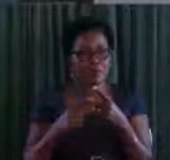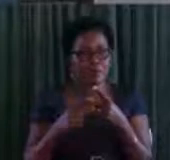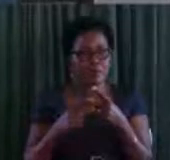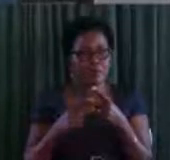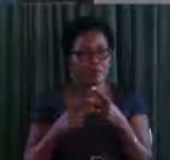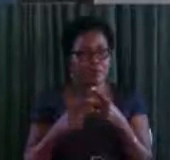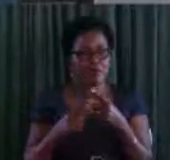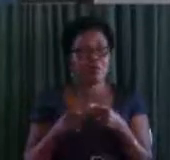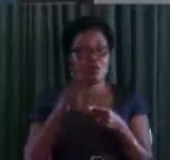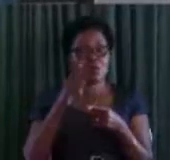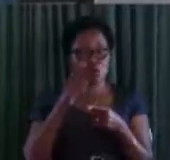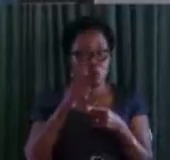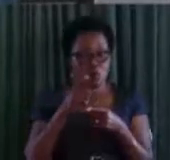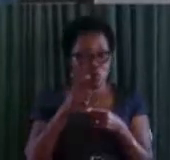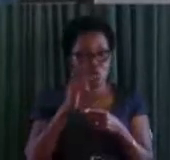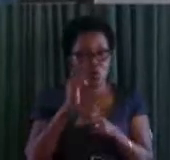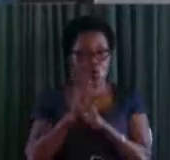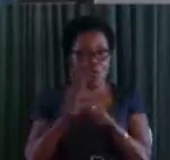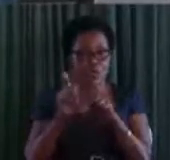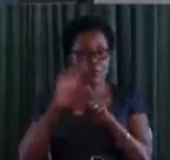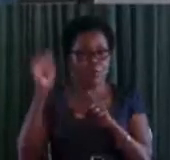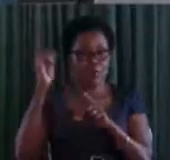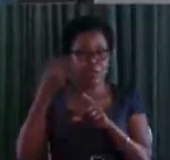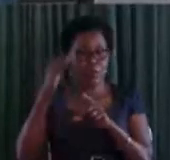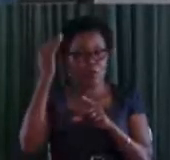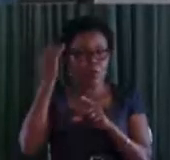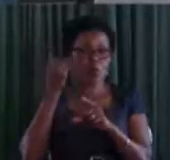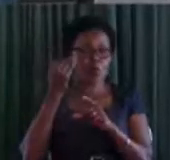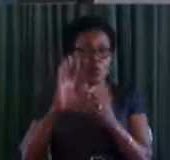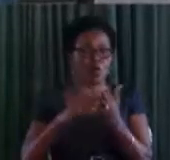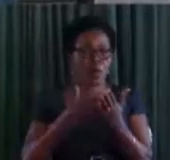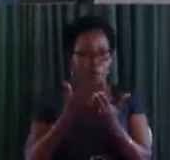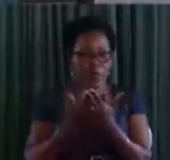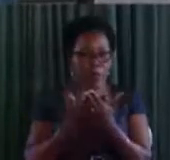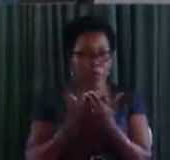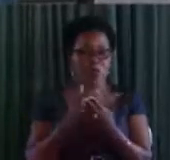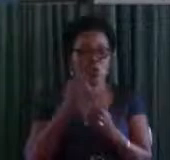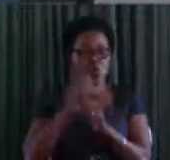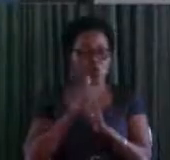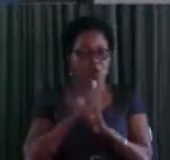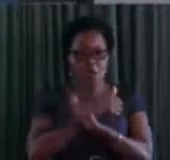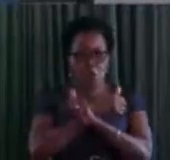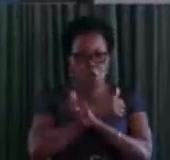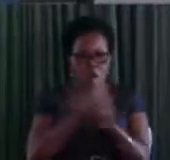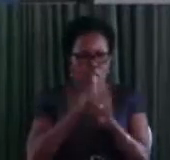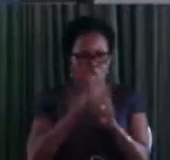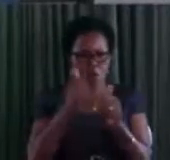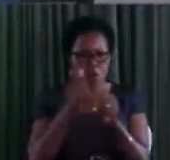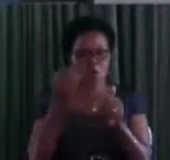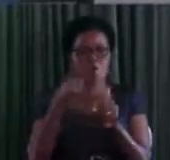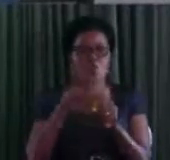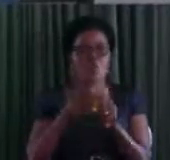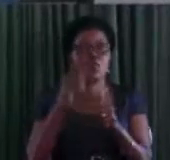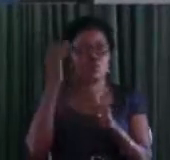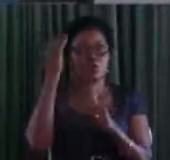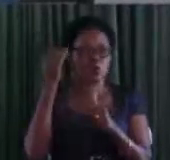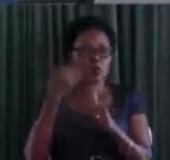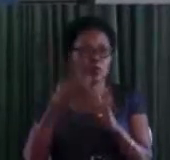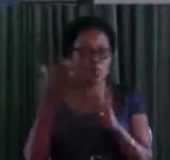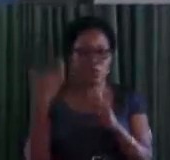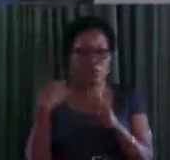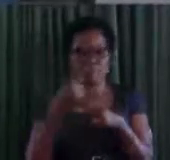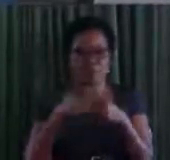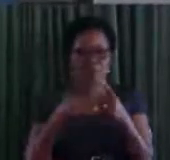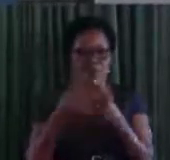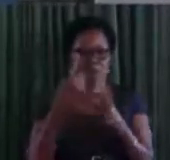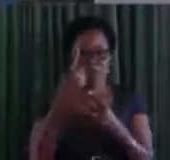You have been the president of the Court of Appeal. You have done extremely well for the court. For the last 3 years, you